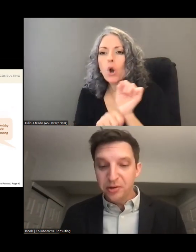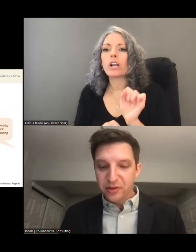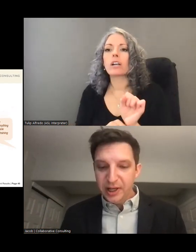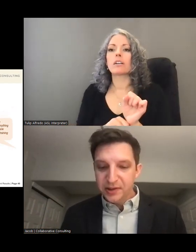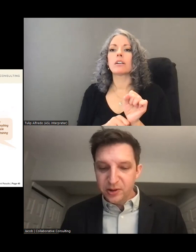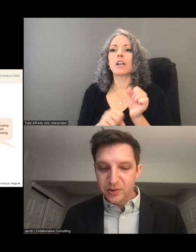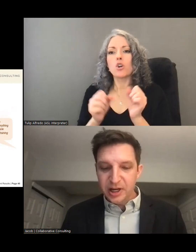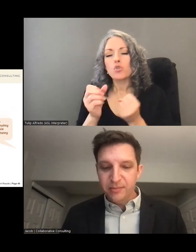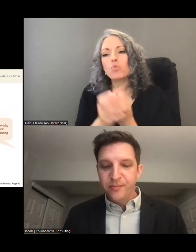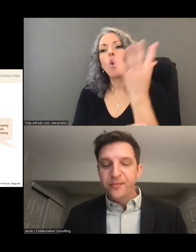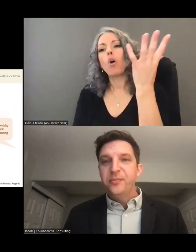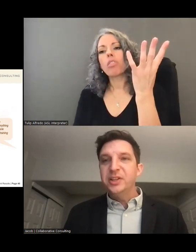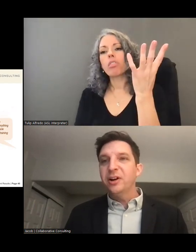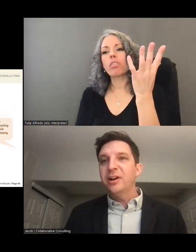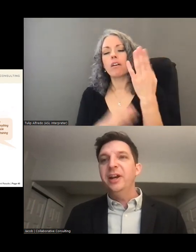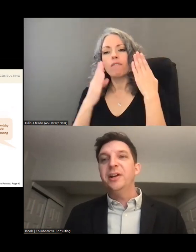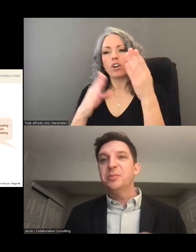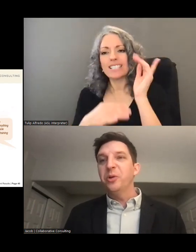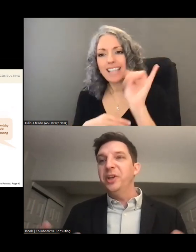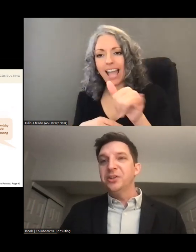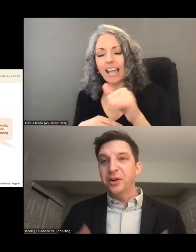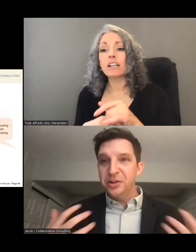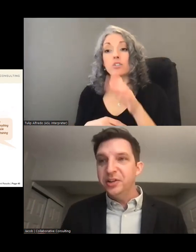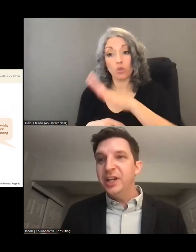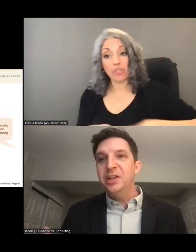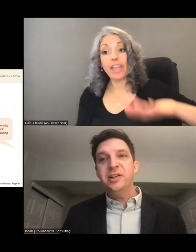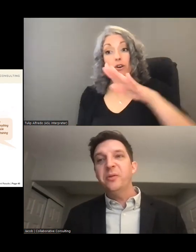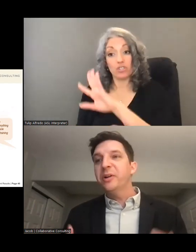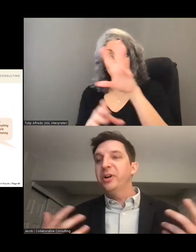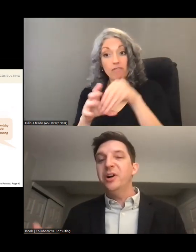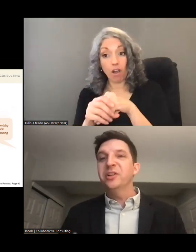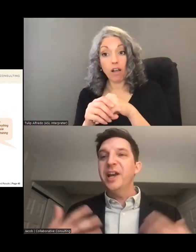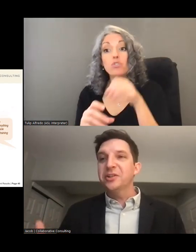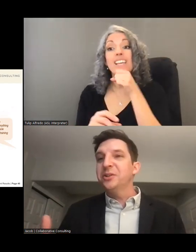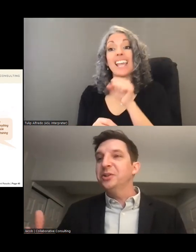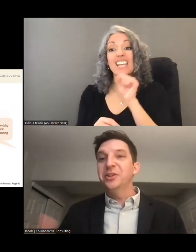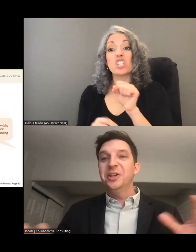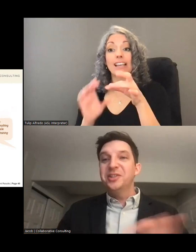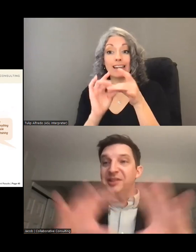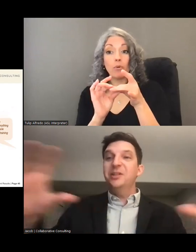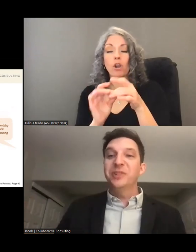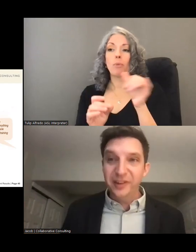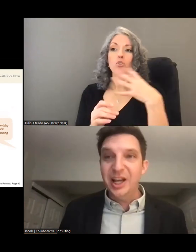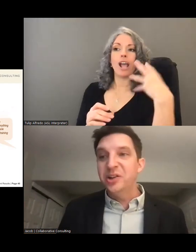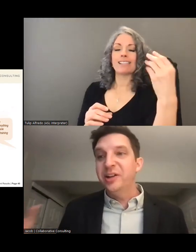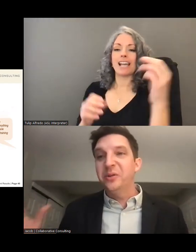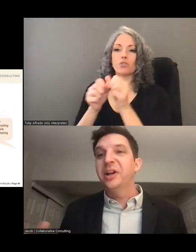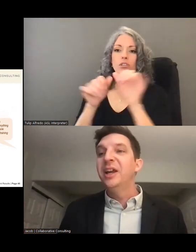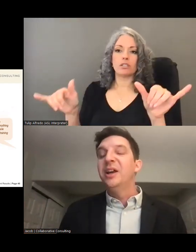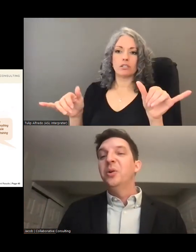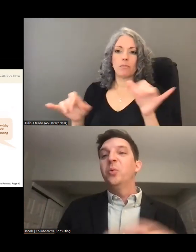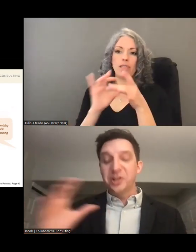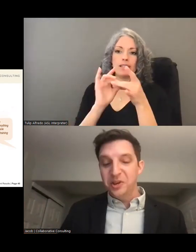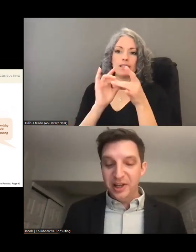and growth. And so these are areas both internal to the aging network, but also external to the systems that the aging